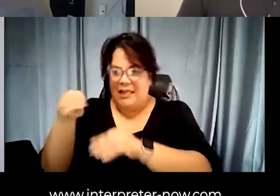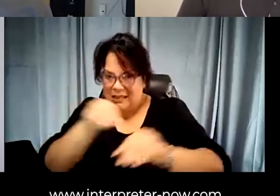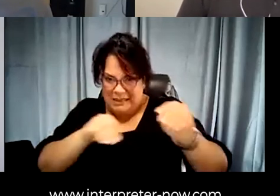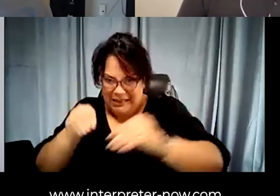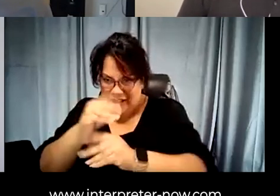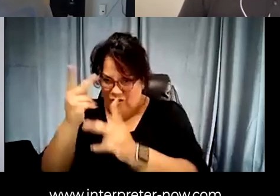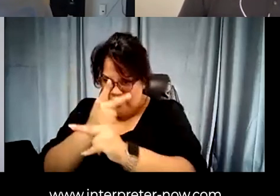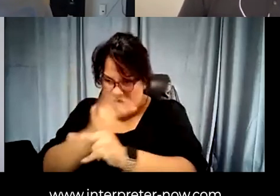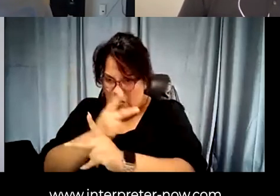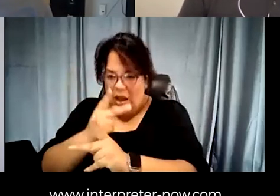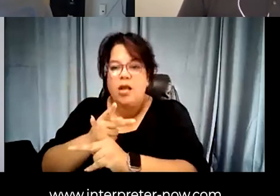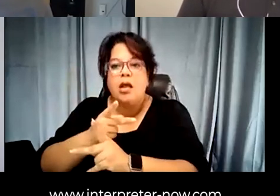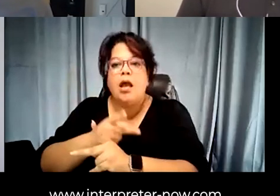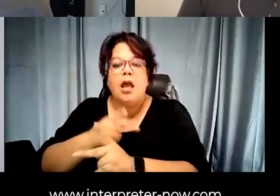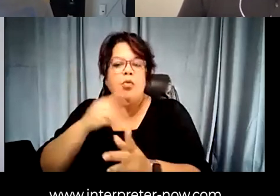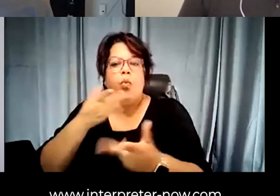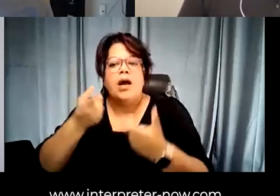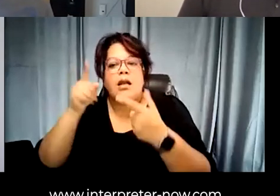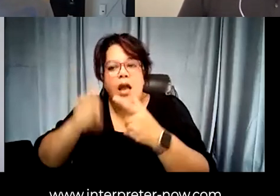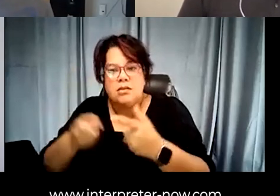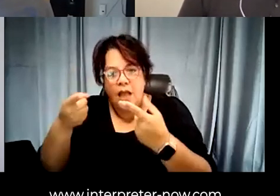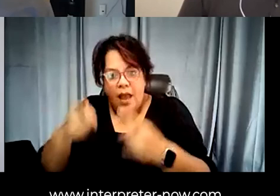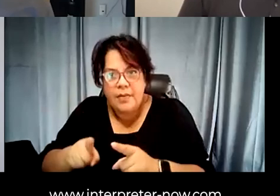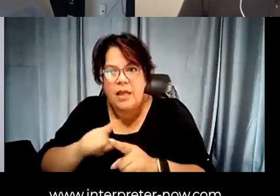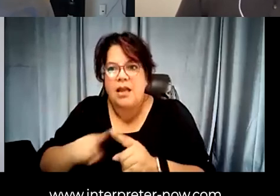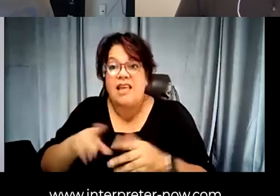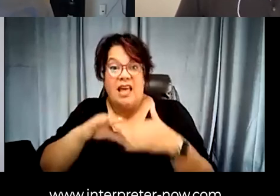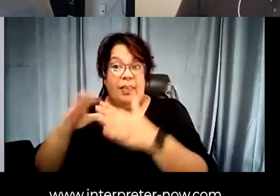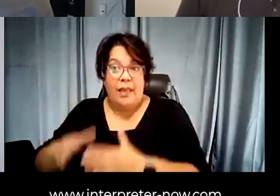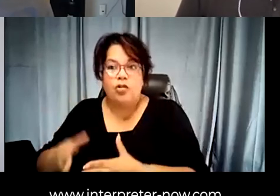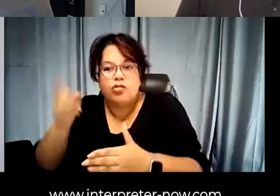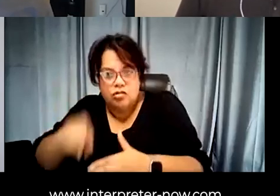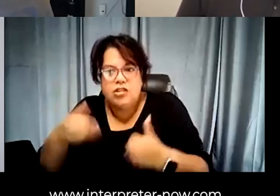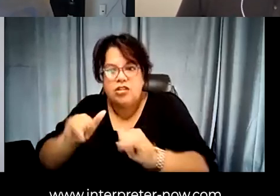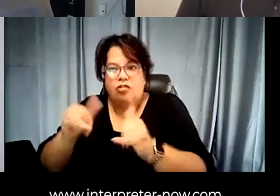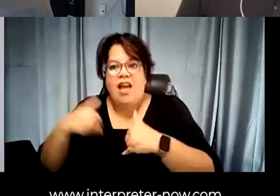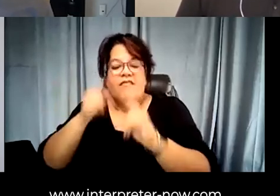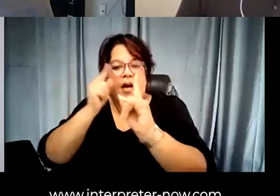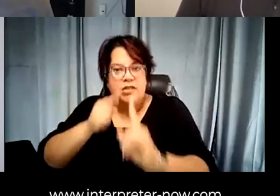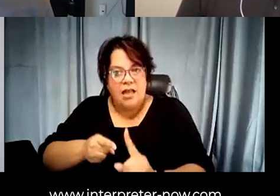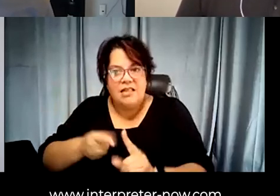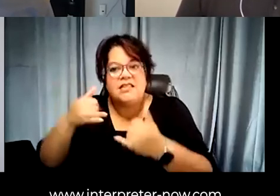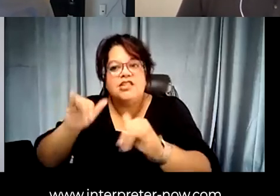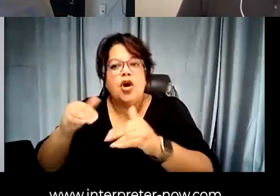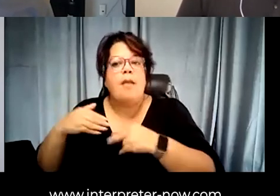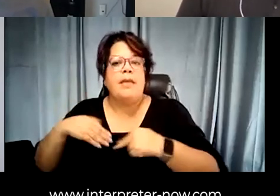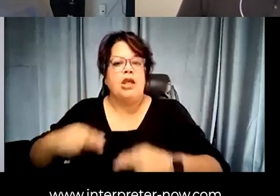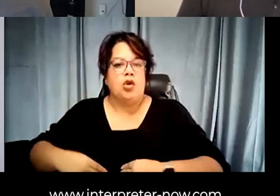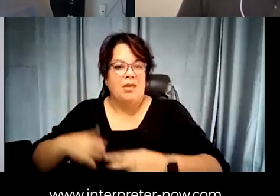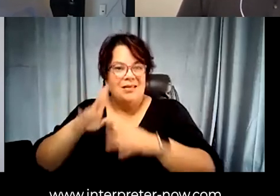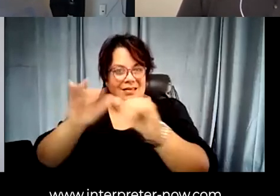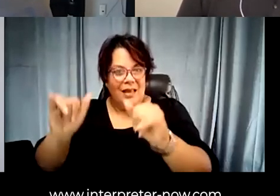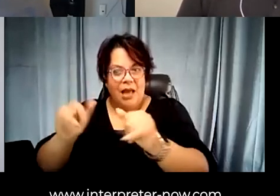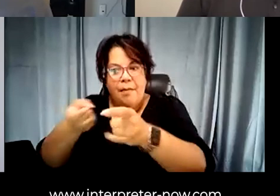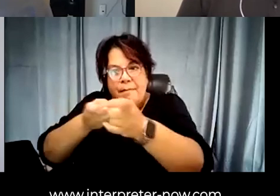about what needs to get done and how you get it done, because as a leader, you still have objectives, but you can still be human while managing a team.